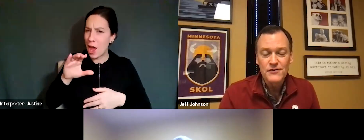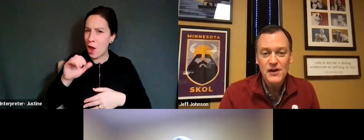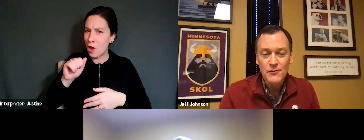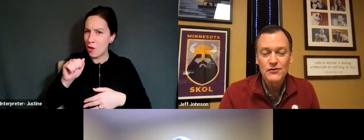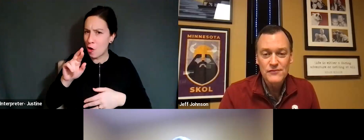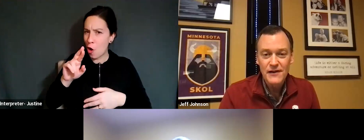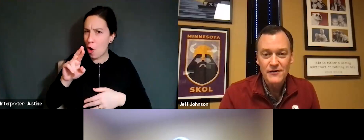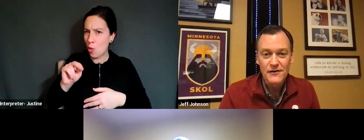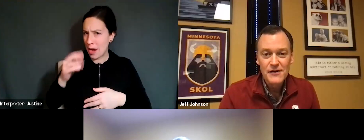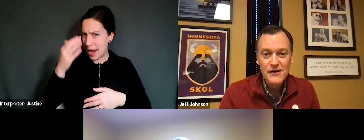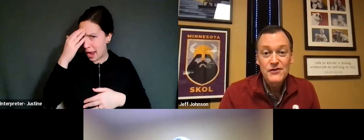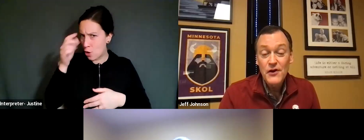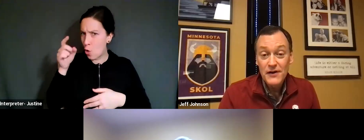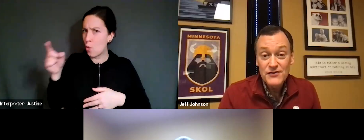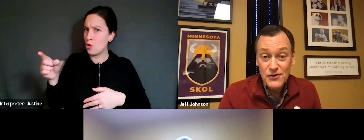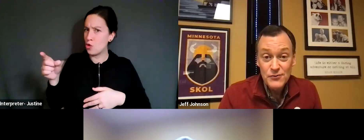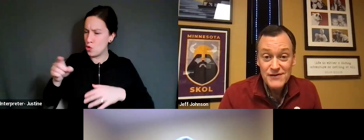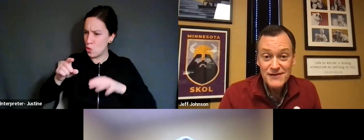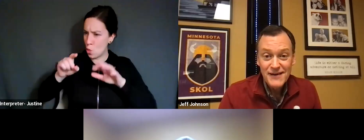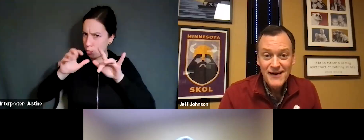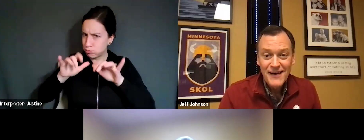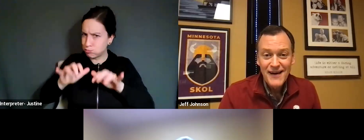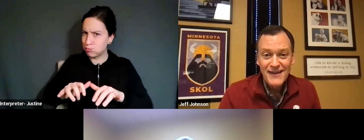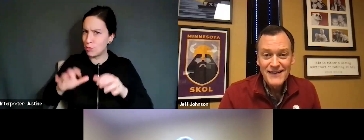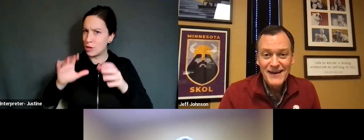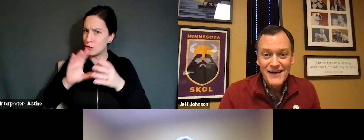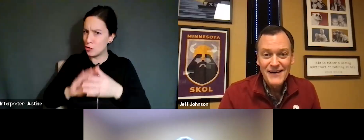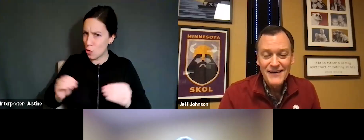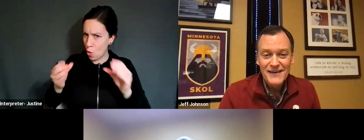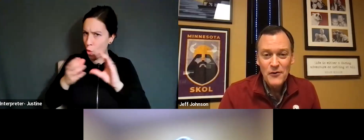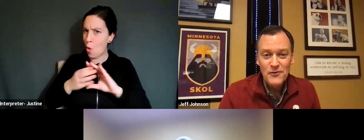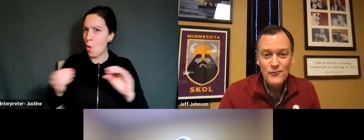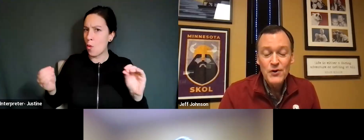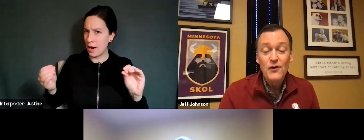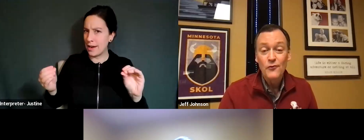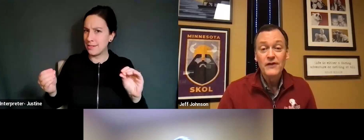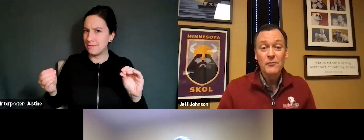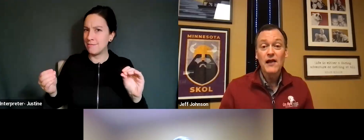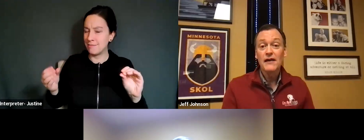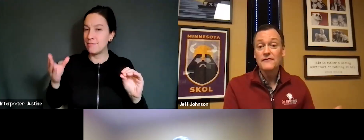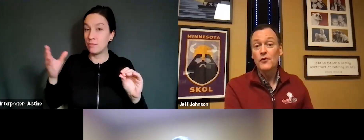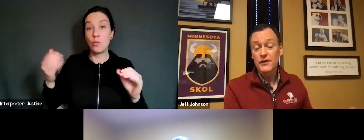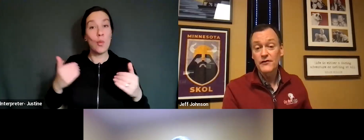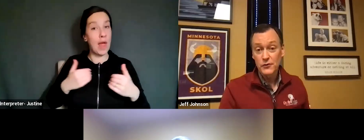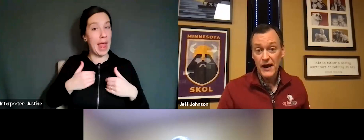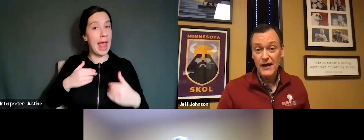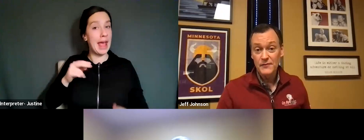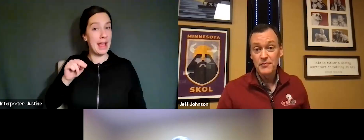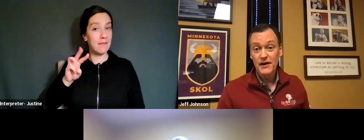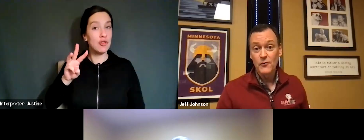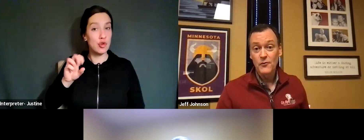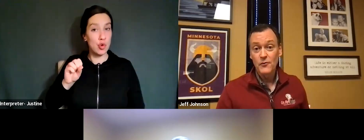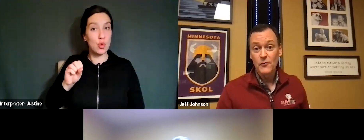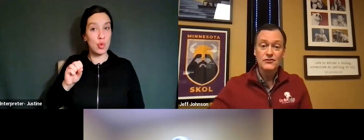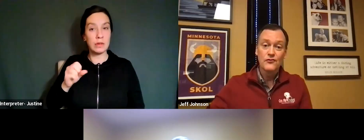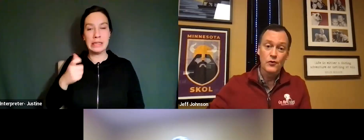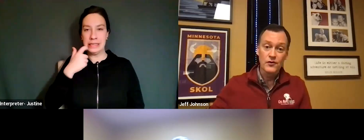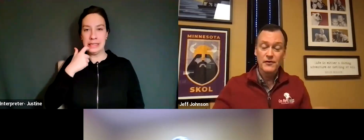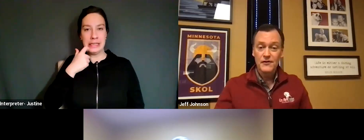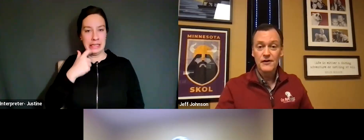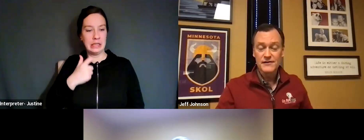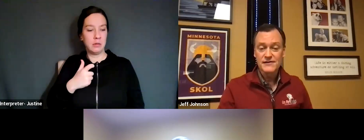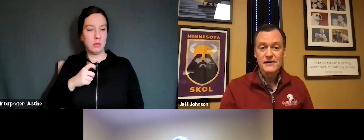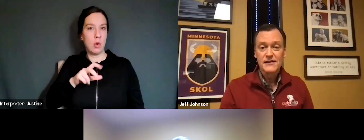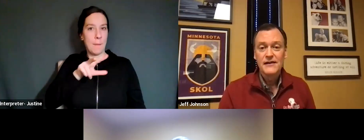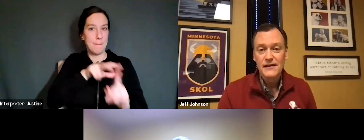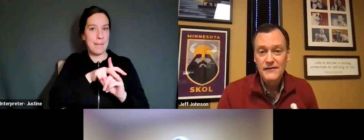this for our summer newsletter. So there is news, and we've applied for another grant, by the way, to continue the